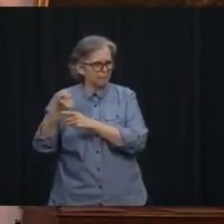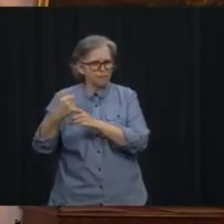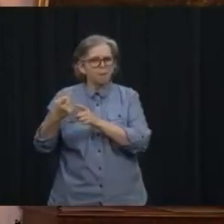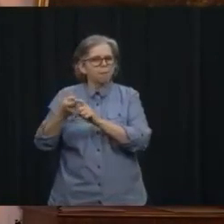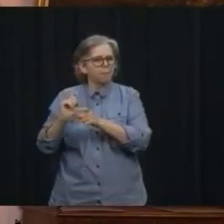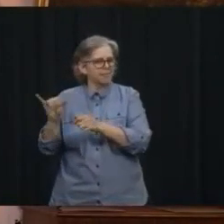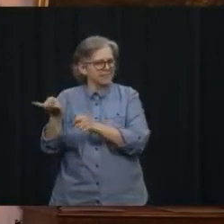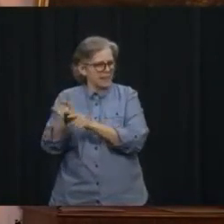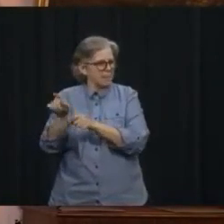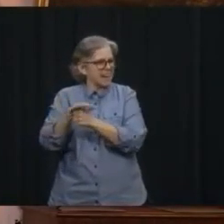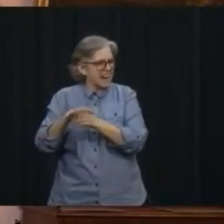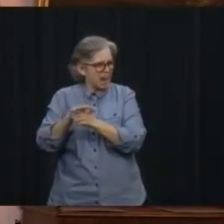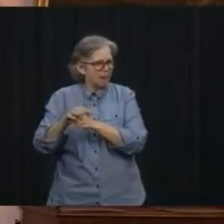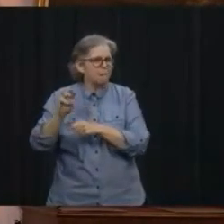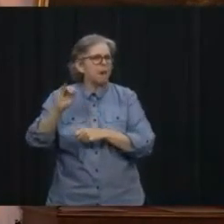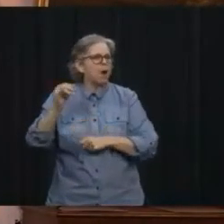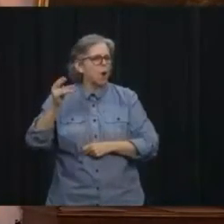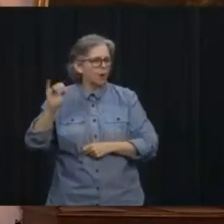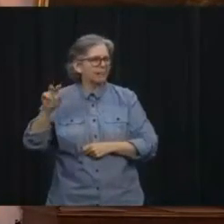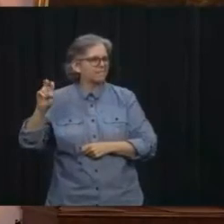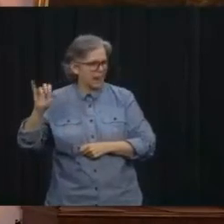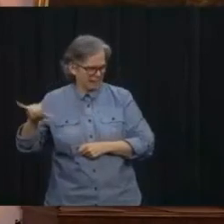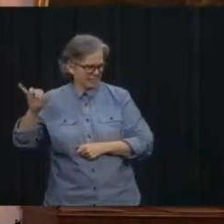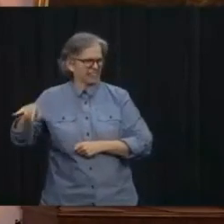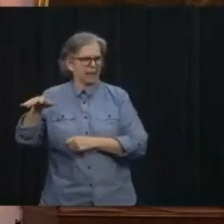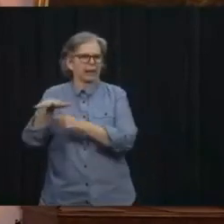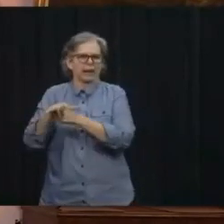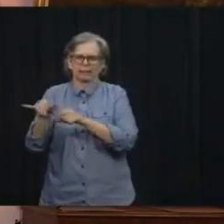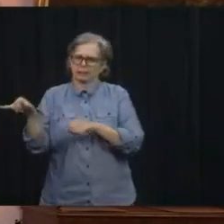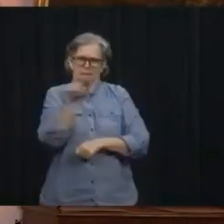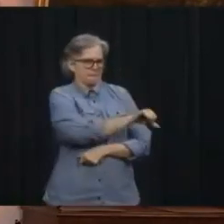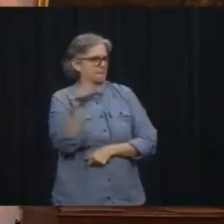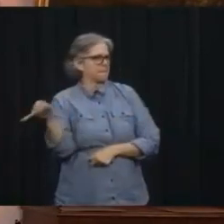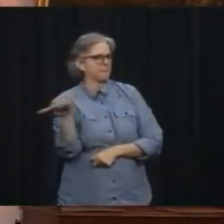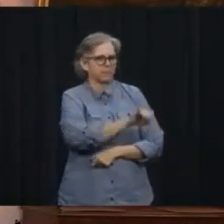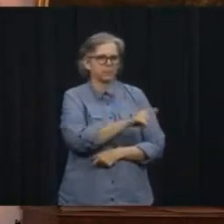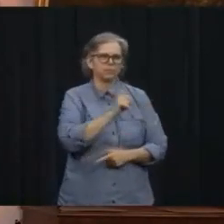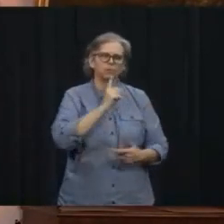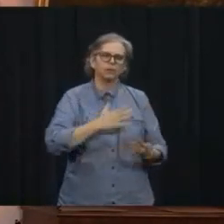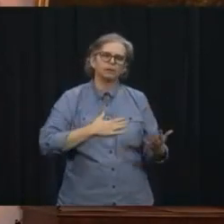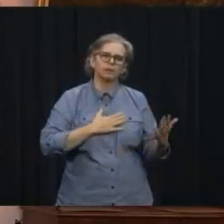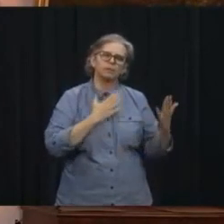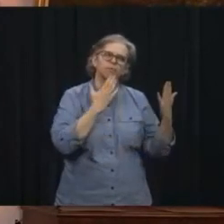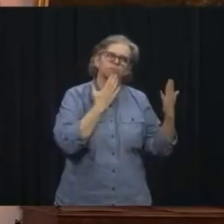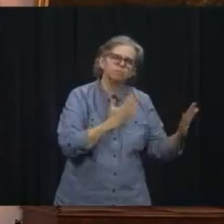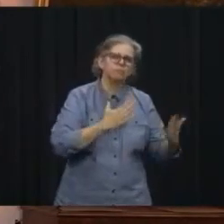Don was a Navy veteran, and we appreciate his service to our state and to our nation.